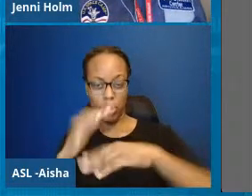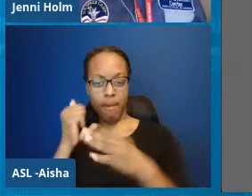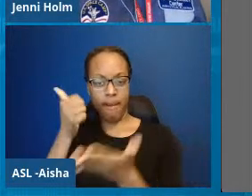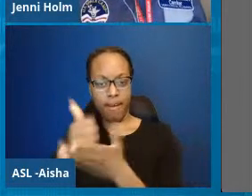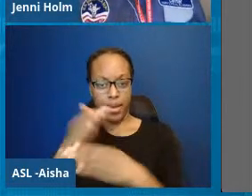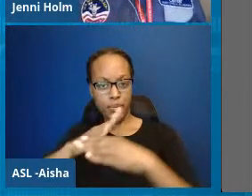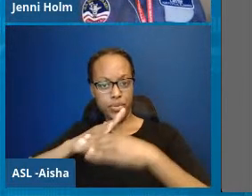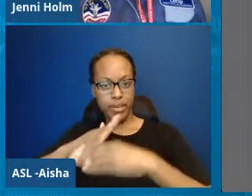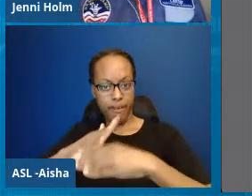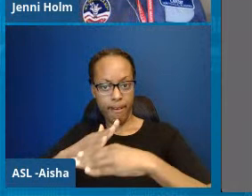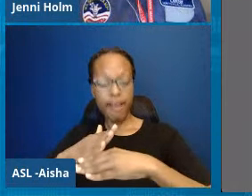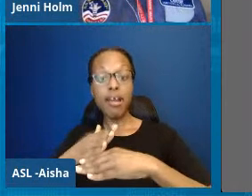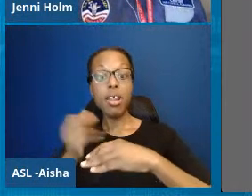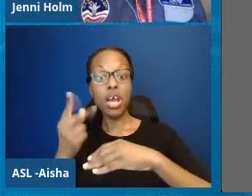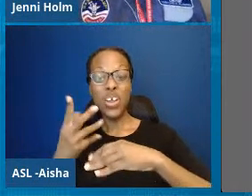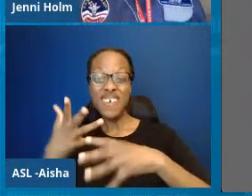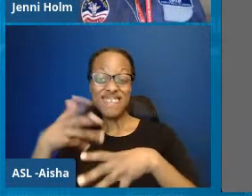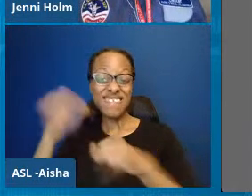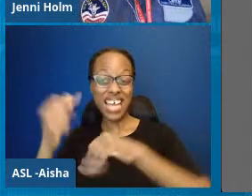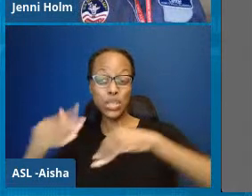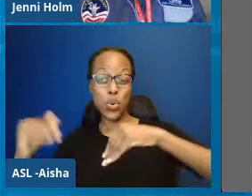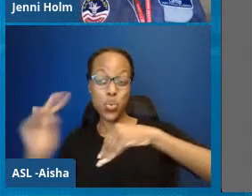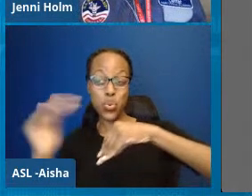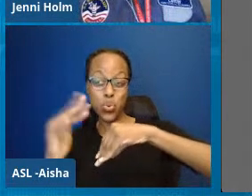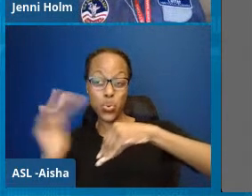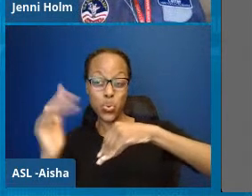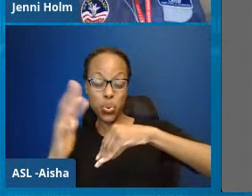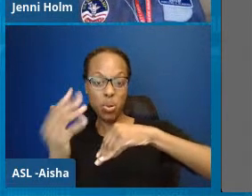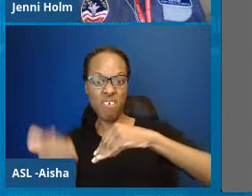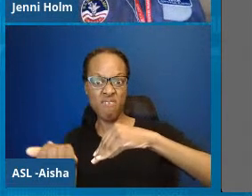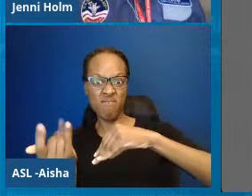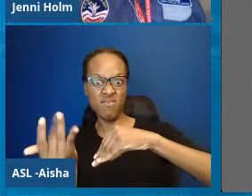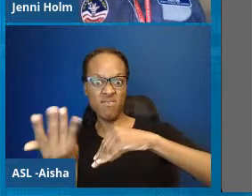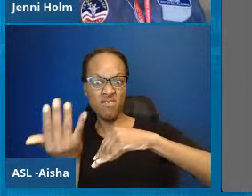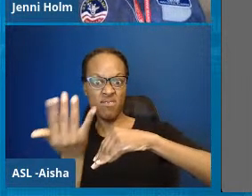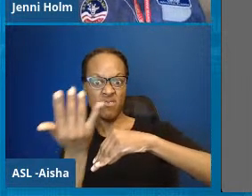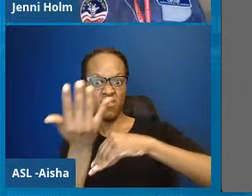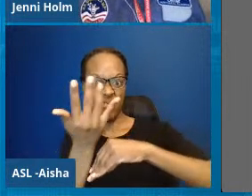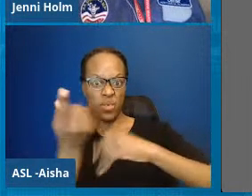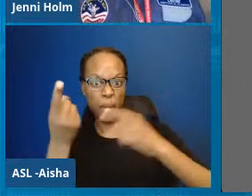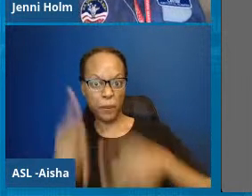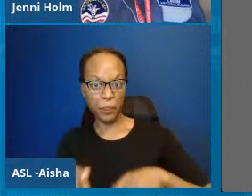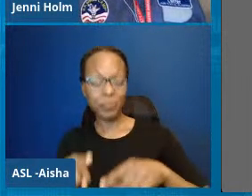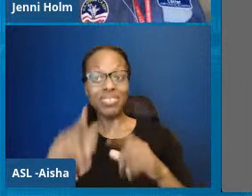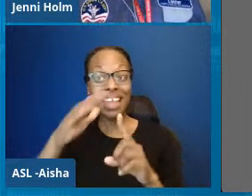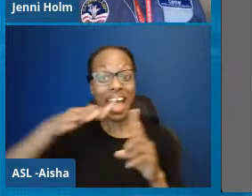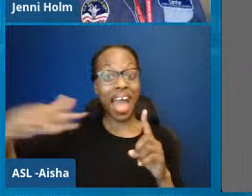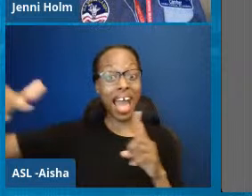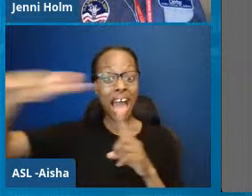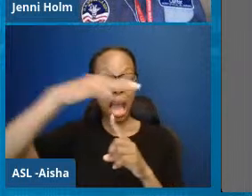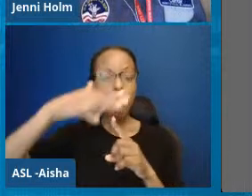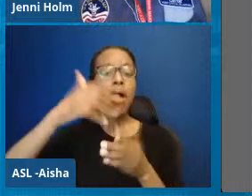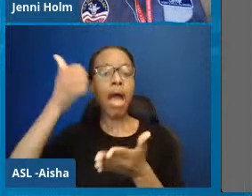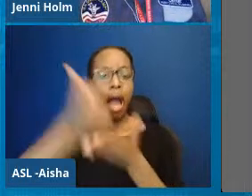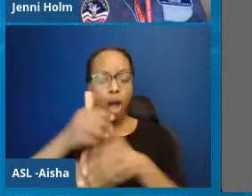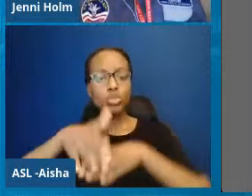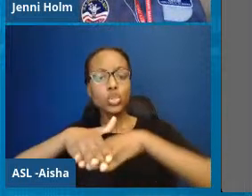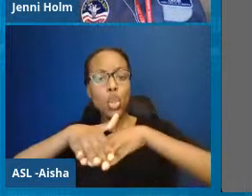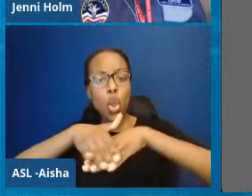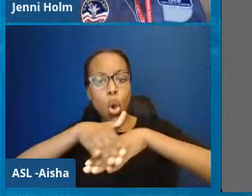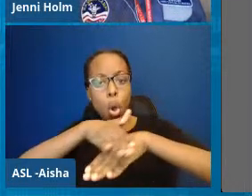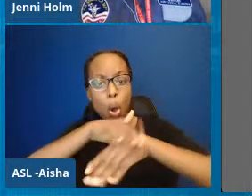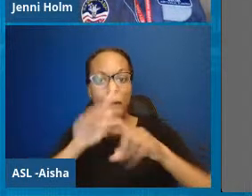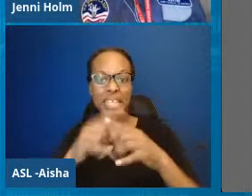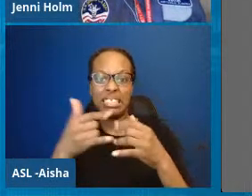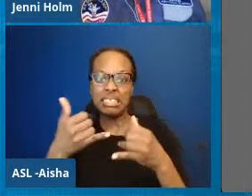of the capsule bursts into flames. The atmosphere has slowed you down, but you're still traveling at over 300 miles per hour. If you hit the